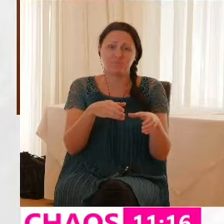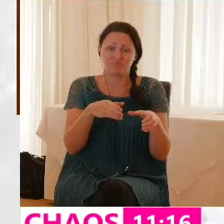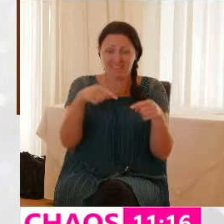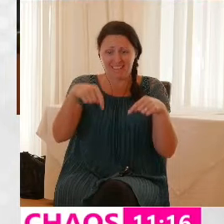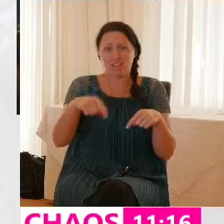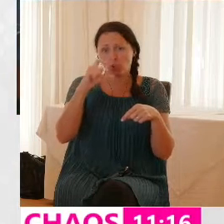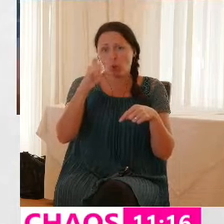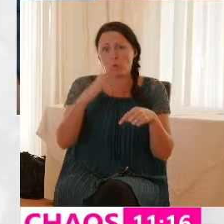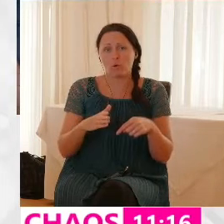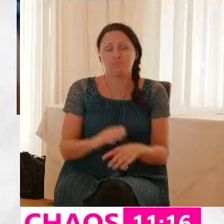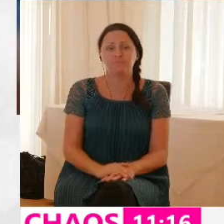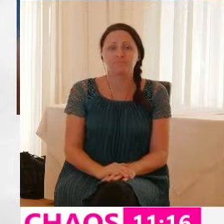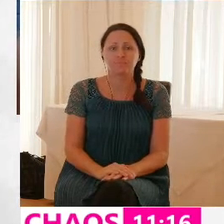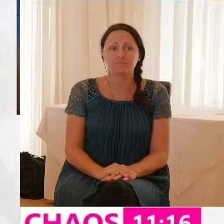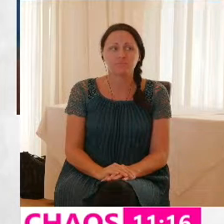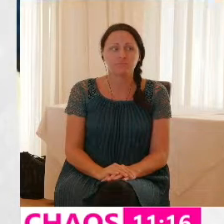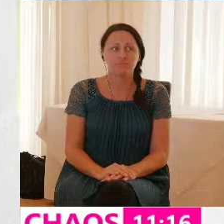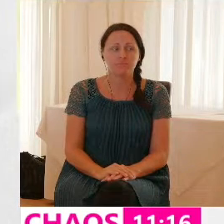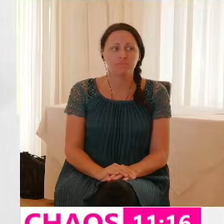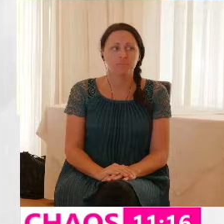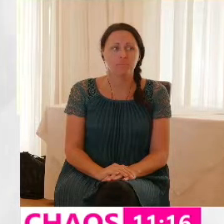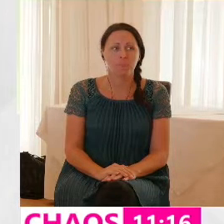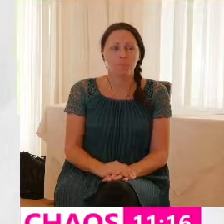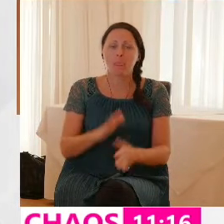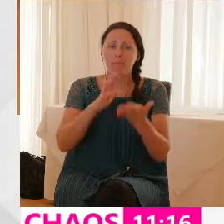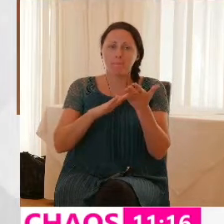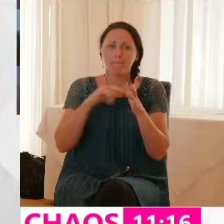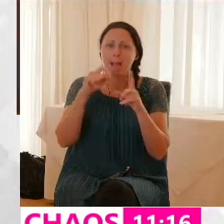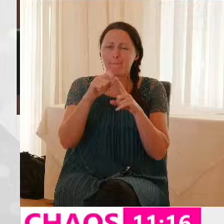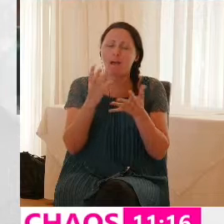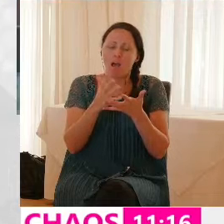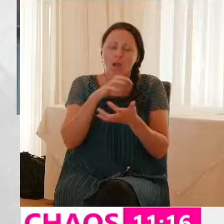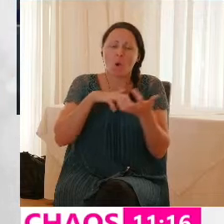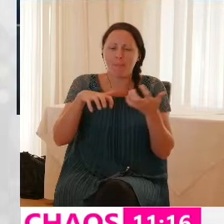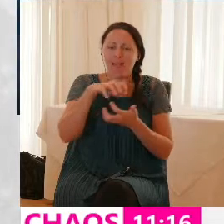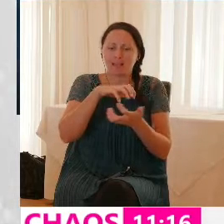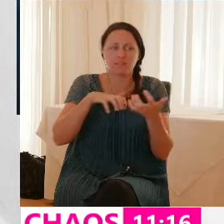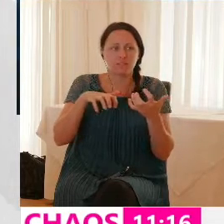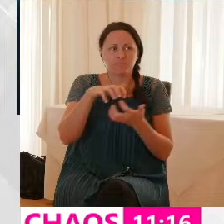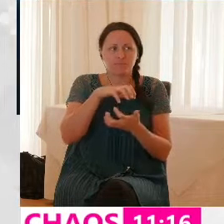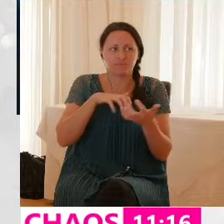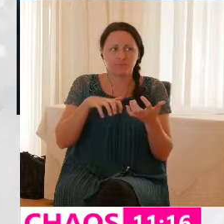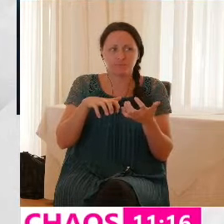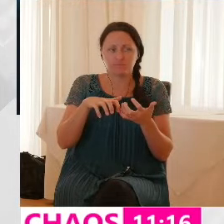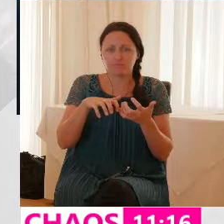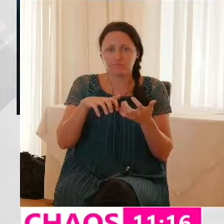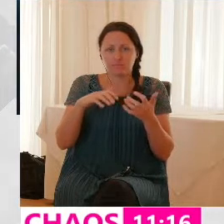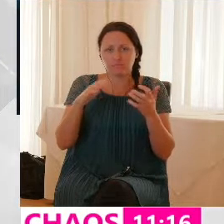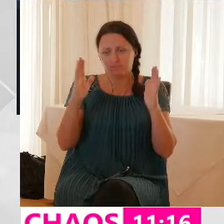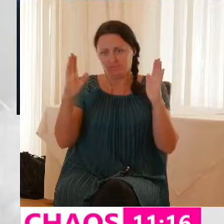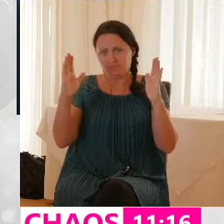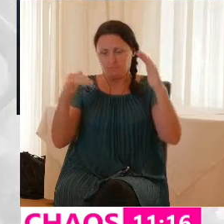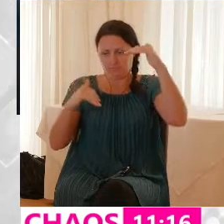Cornwall. Okay, the map is complex. I'm not going to go, like this part of the map is speaking about